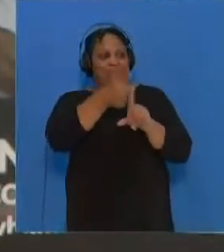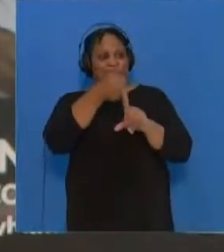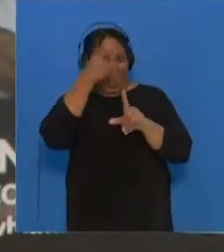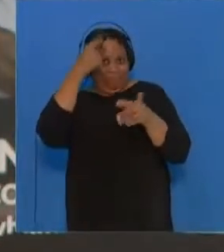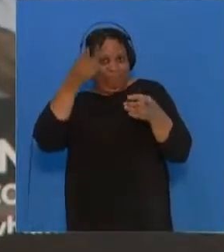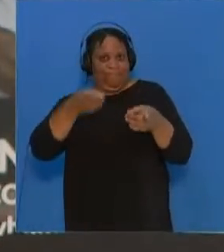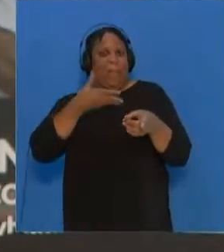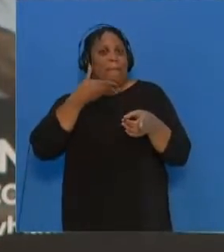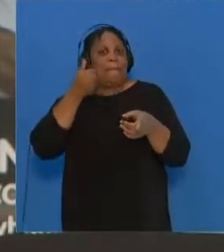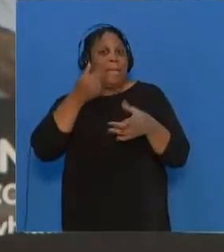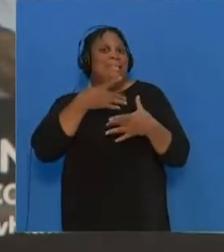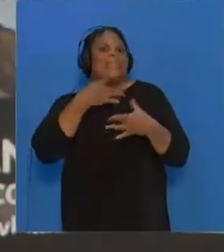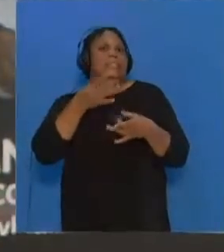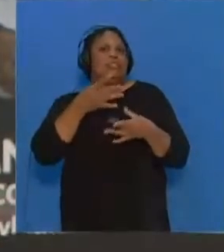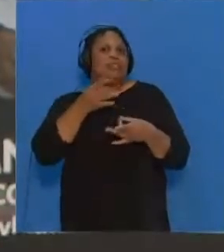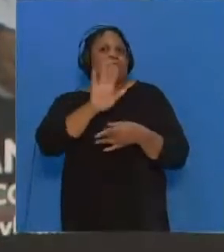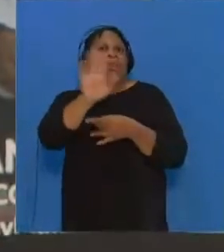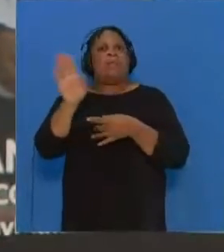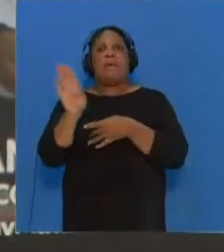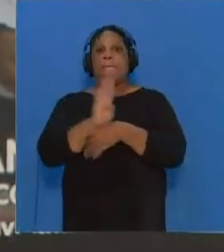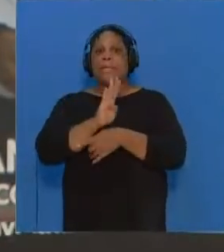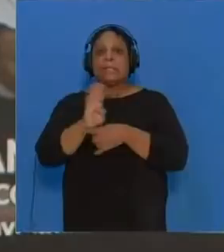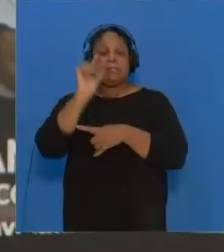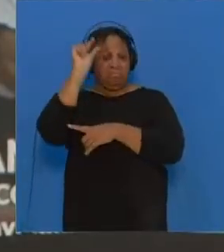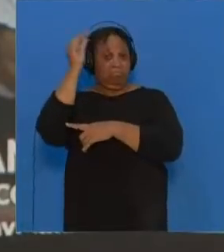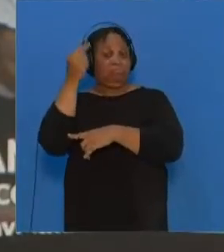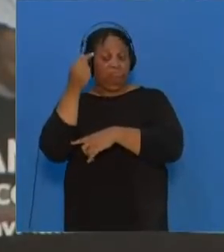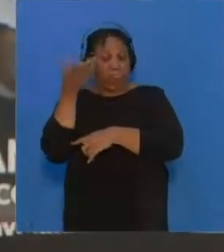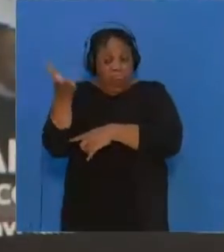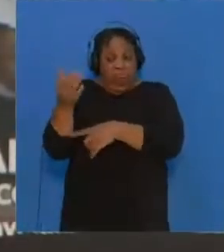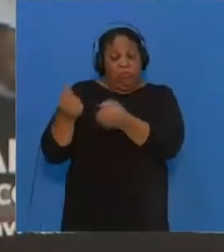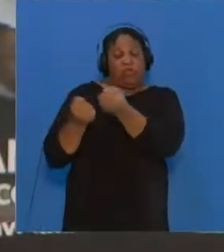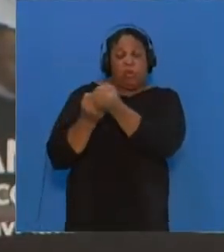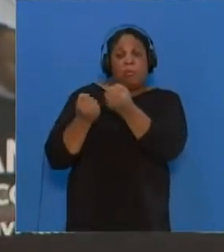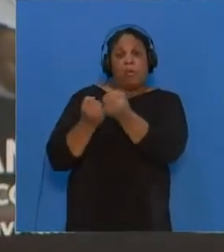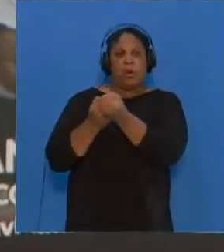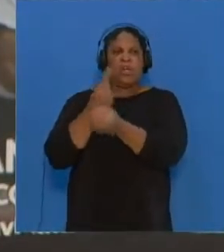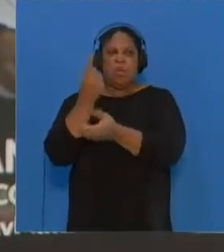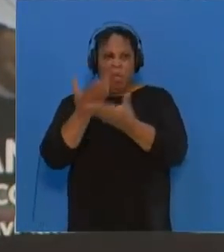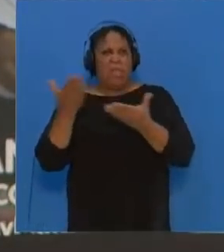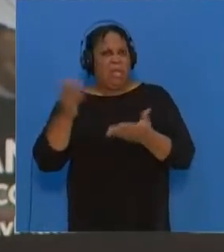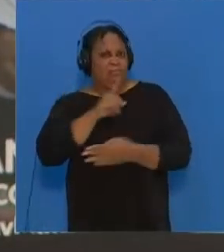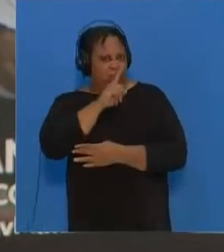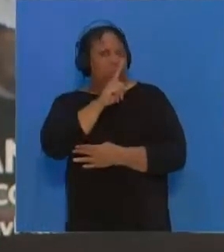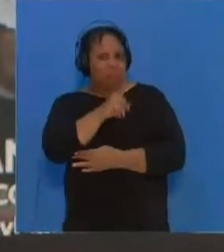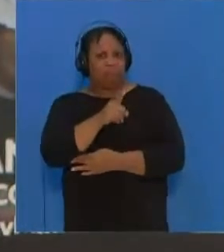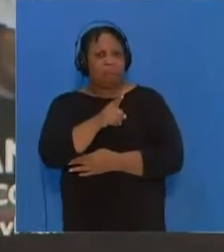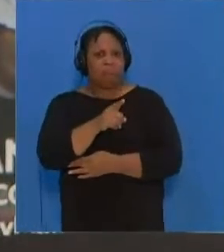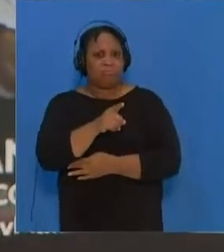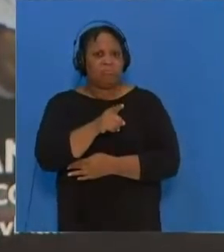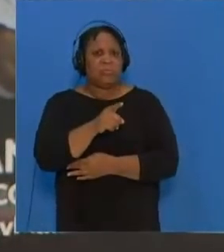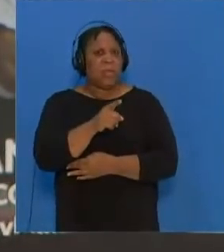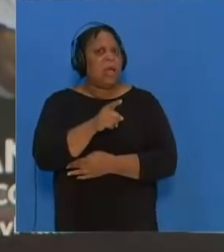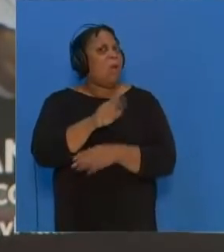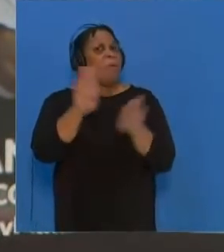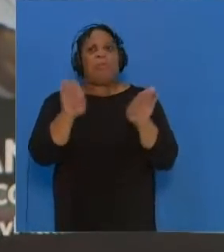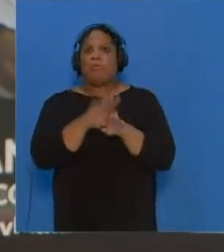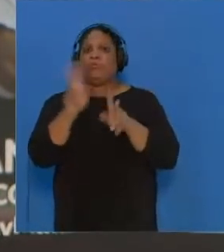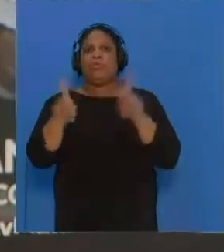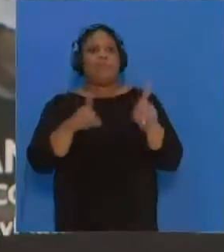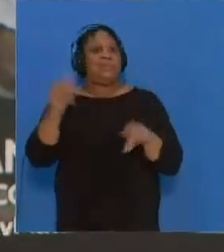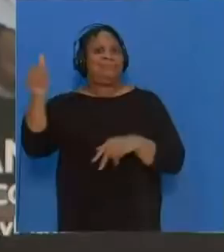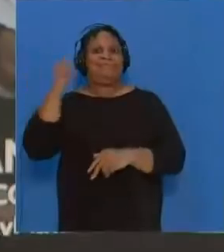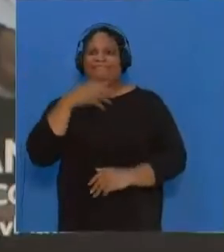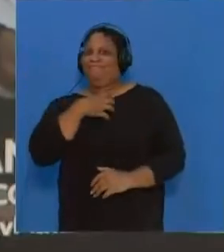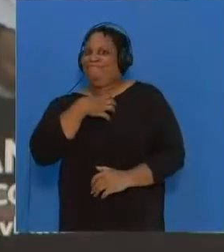which are in the best interests of their business. And the government will be there to support people, because there's one thing I can assure you of, Owen: Bermudians will not go